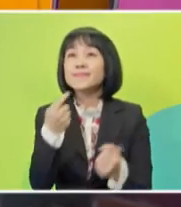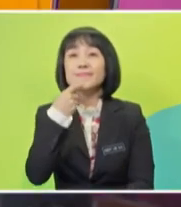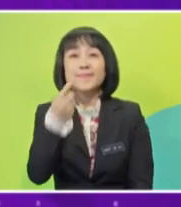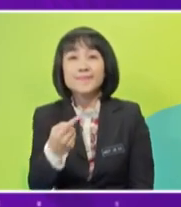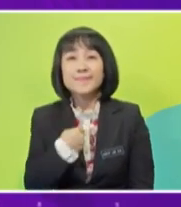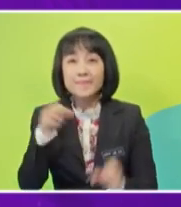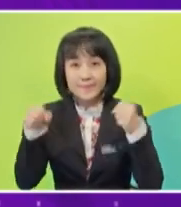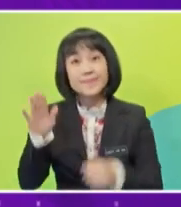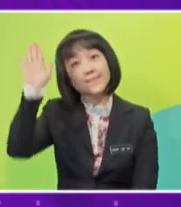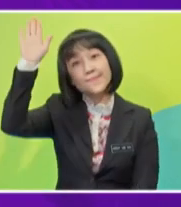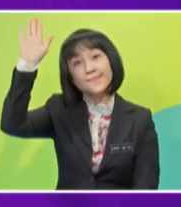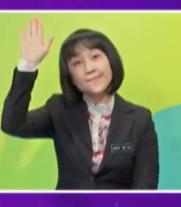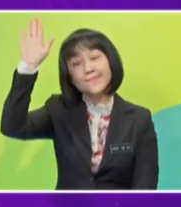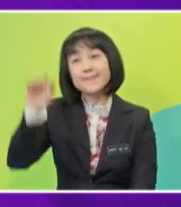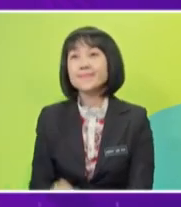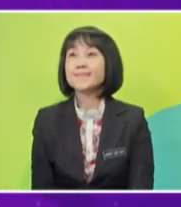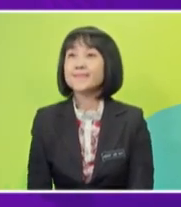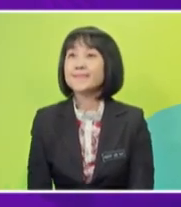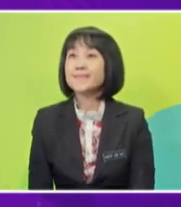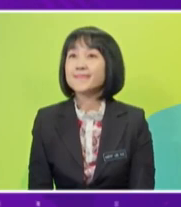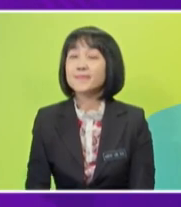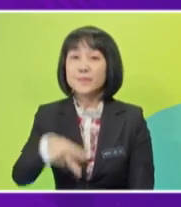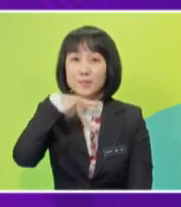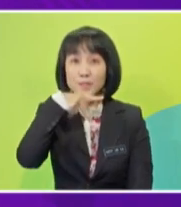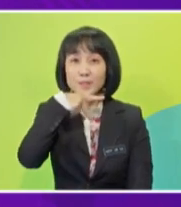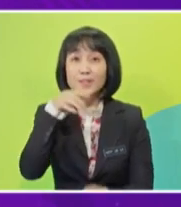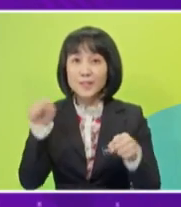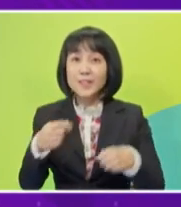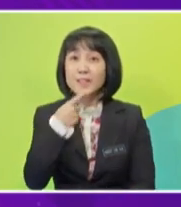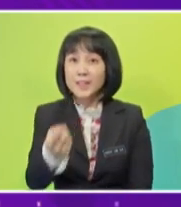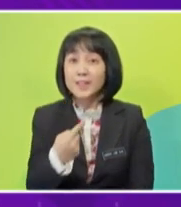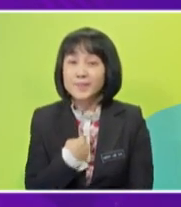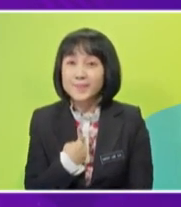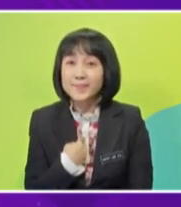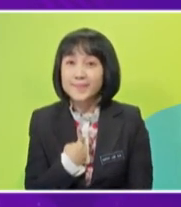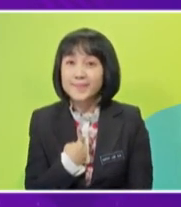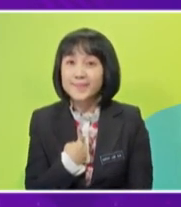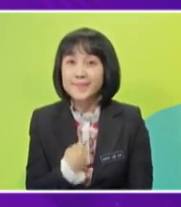you can raise your hand. Okay, maybe Putri. Putri, can you tell me, Putri?